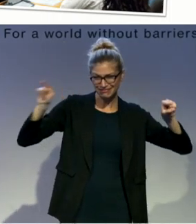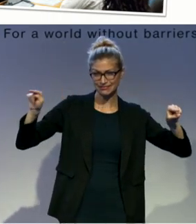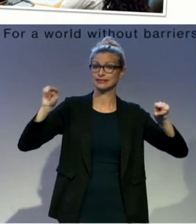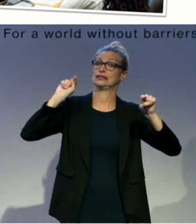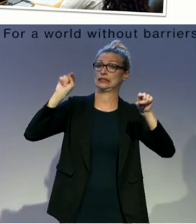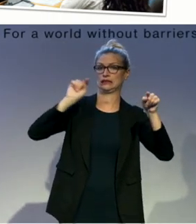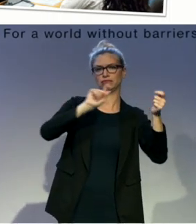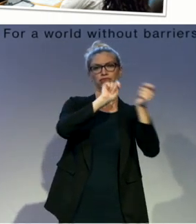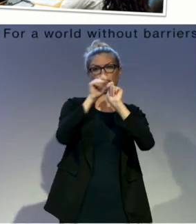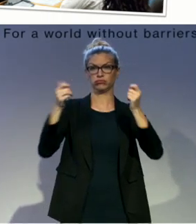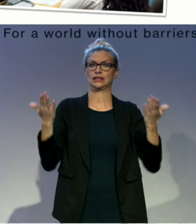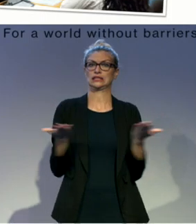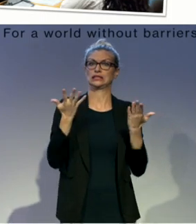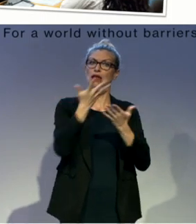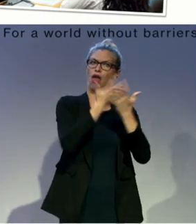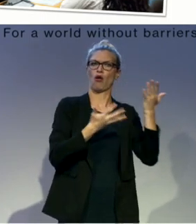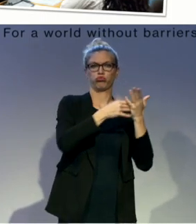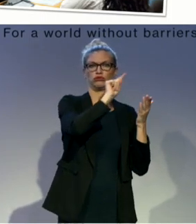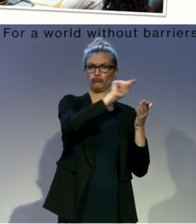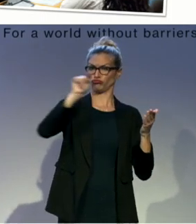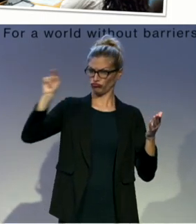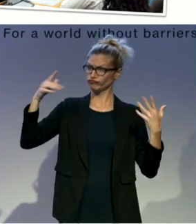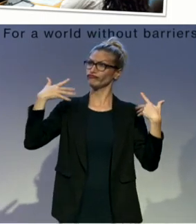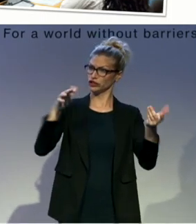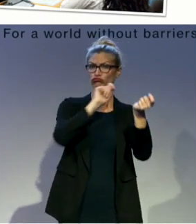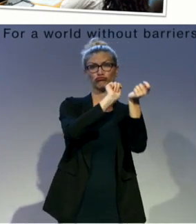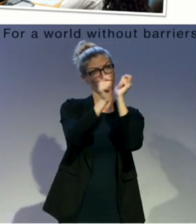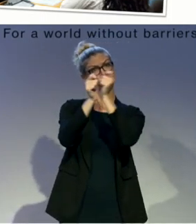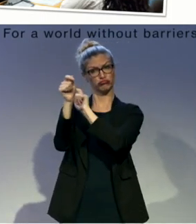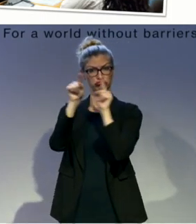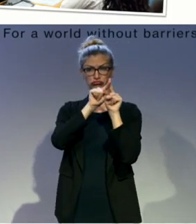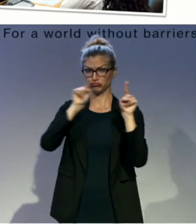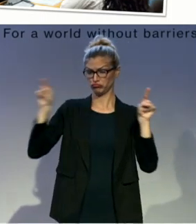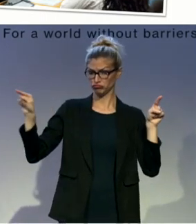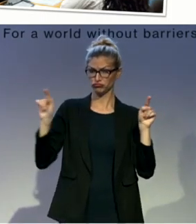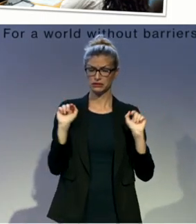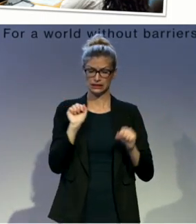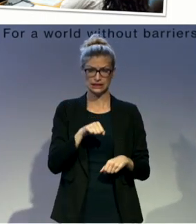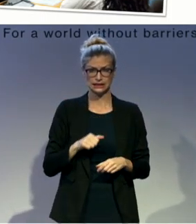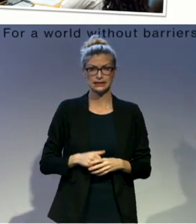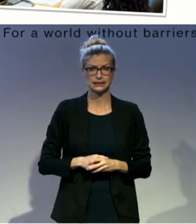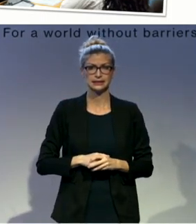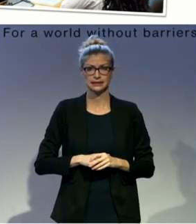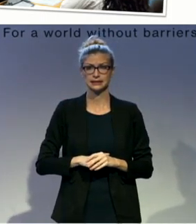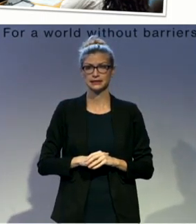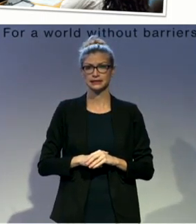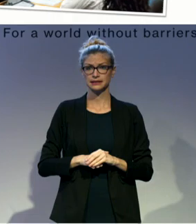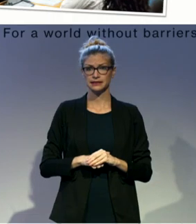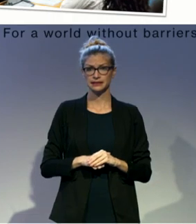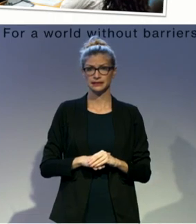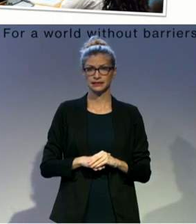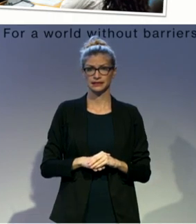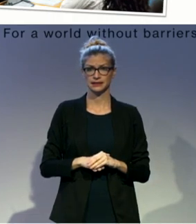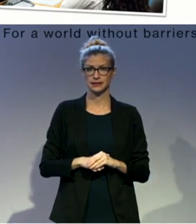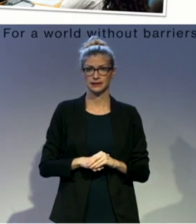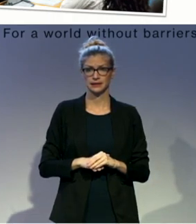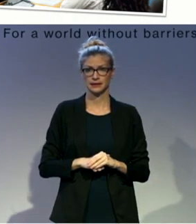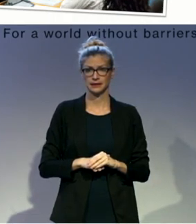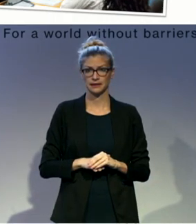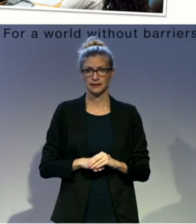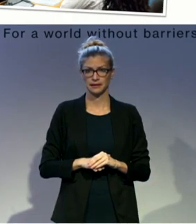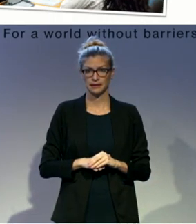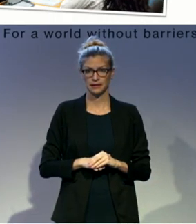few months ago, Plena Inclusión Spain has been the catalyst in achieving